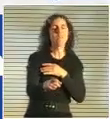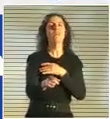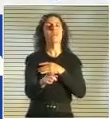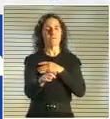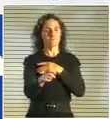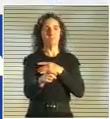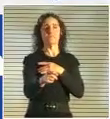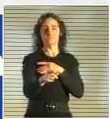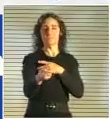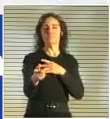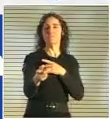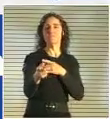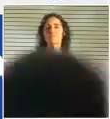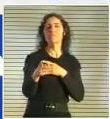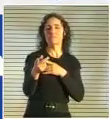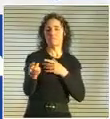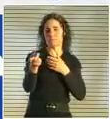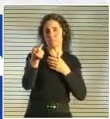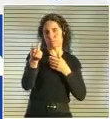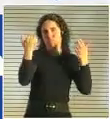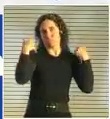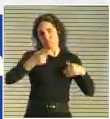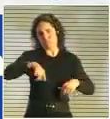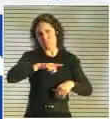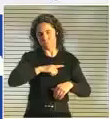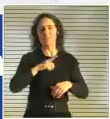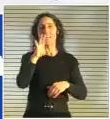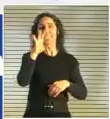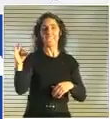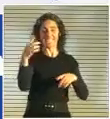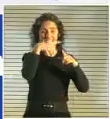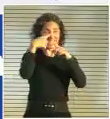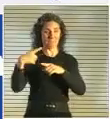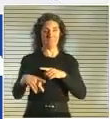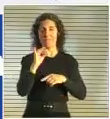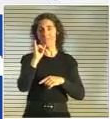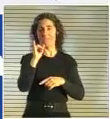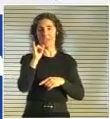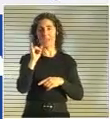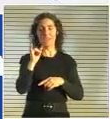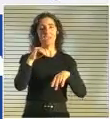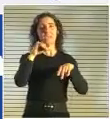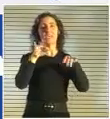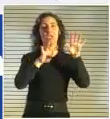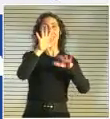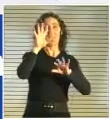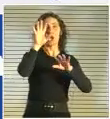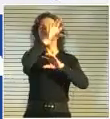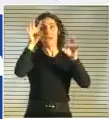species. So biodiversity impact right there, 95 countries where the companies have operations, 100,000